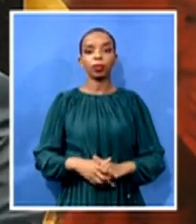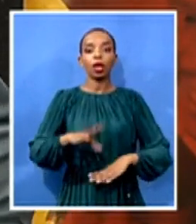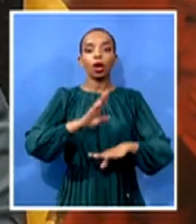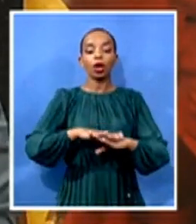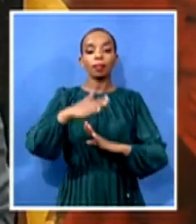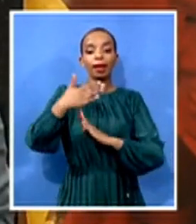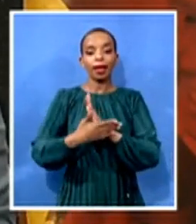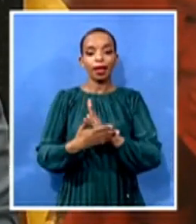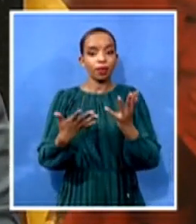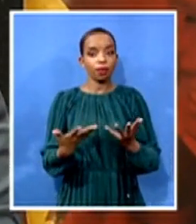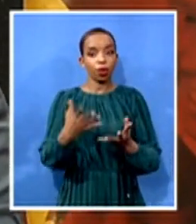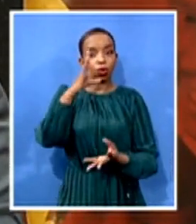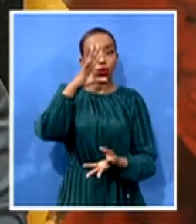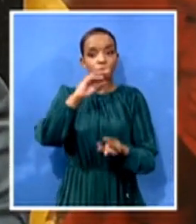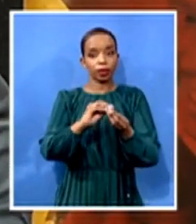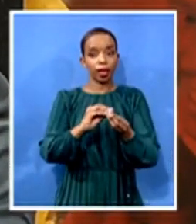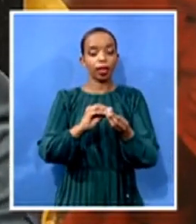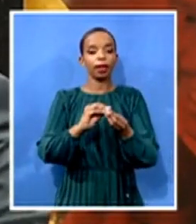out of total